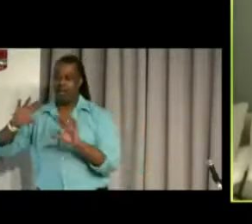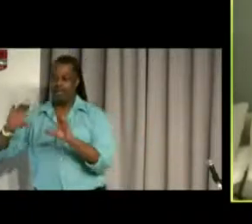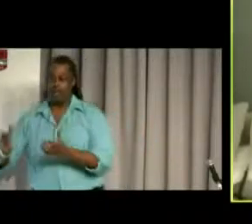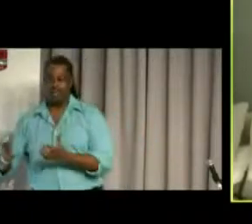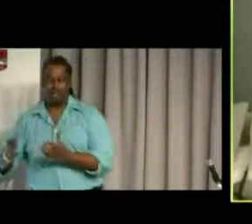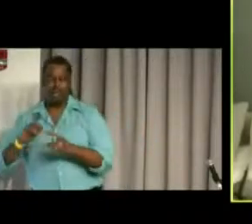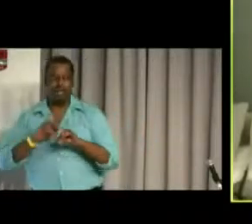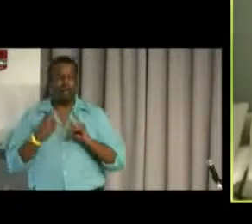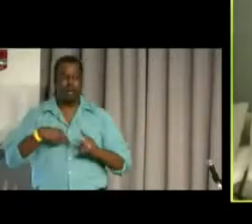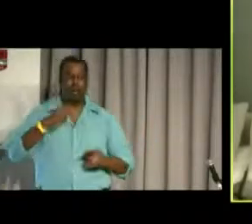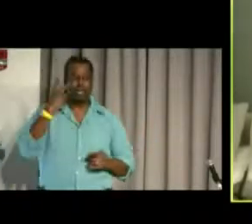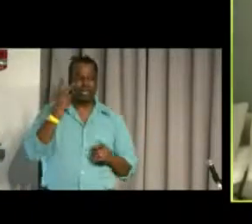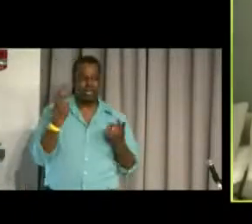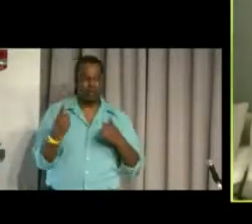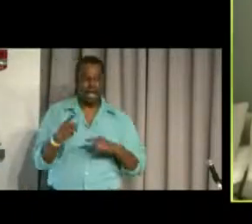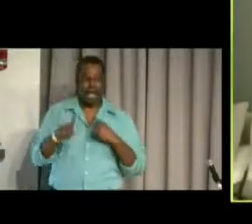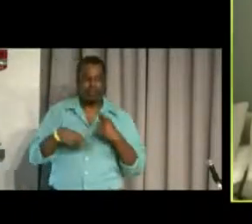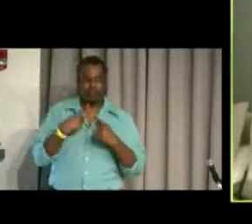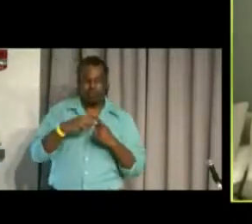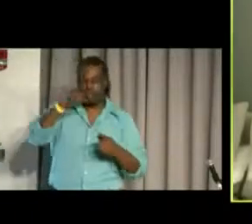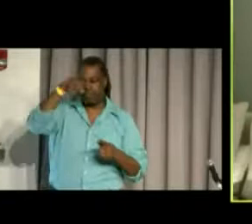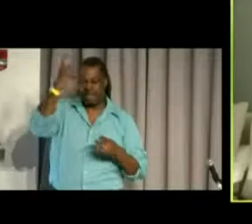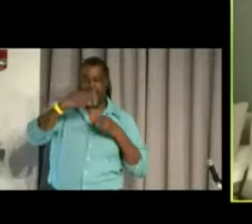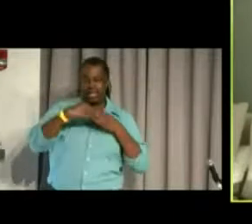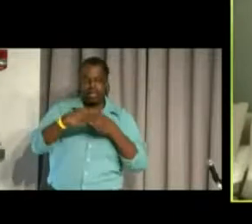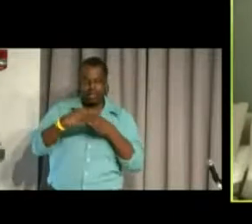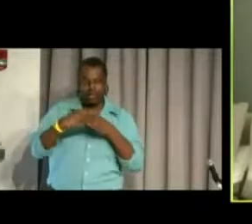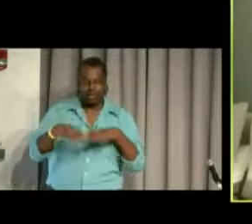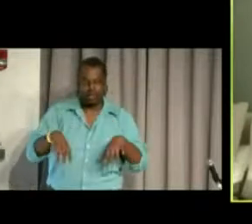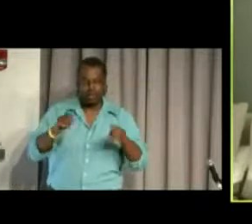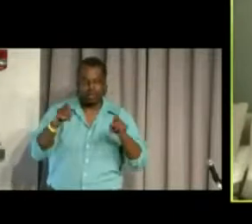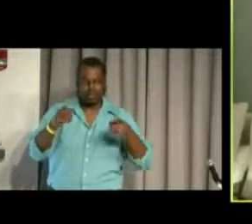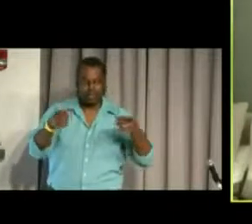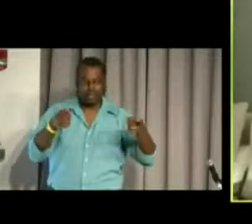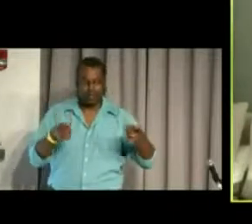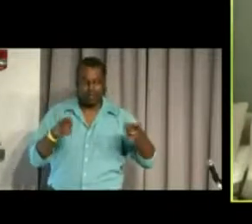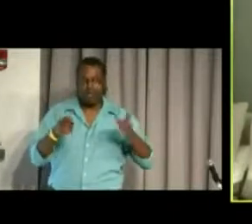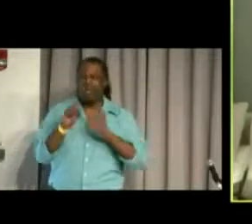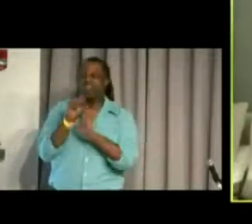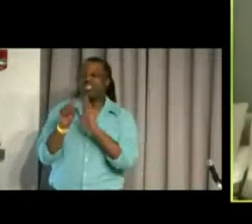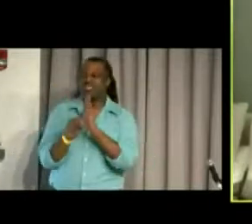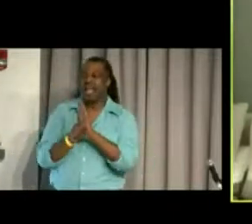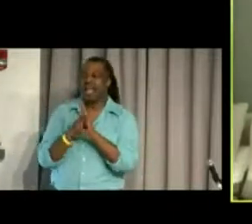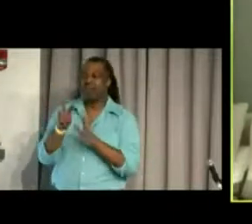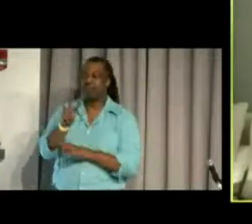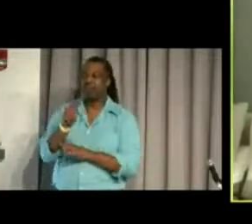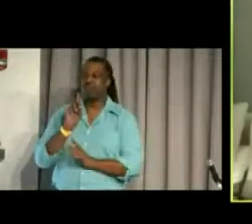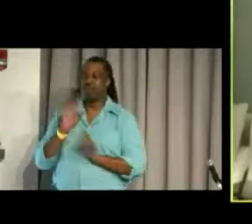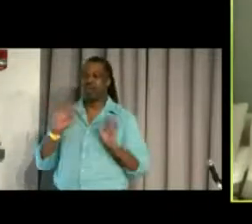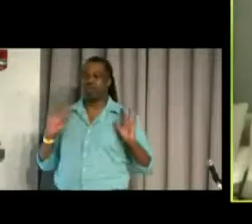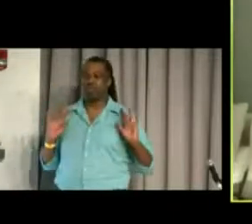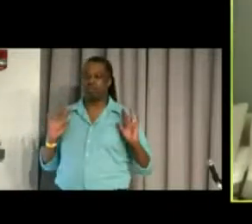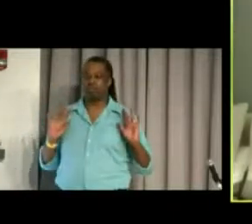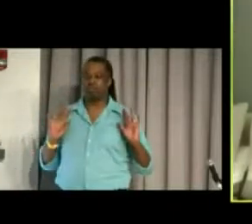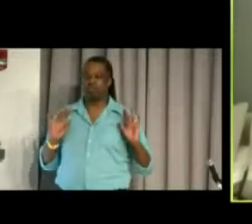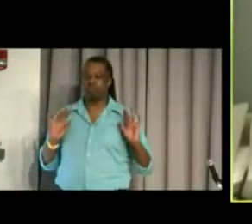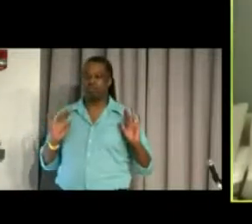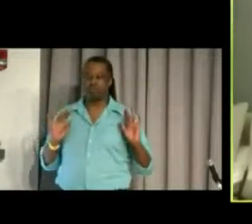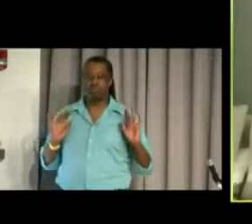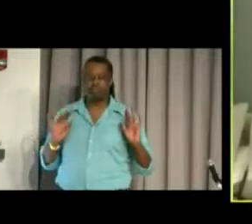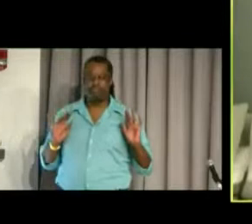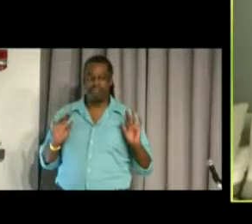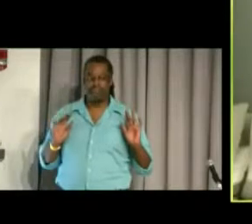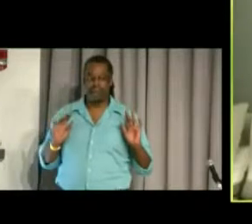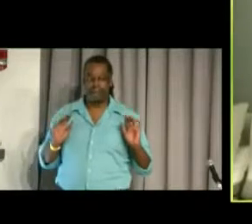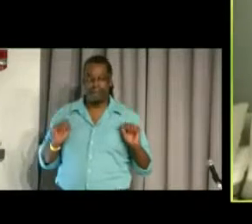see what happens when Black leadership takes over. The state withdraws. And so that